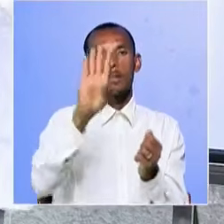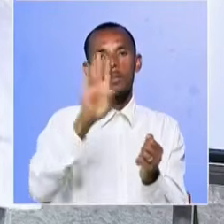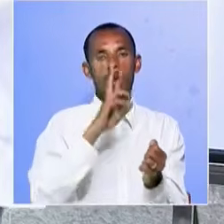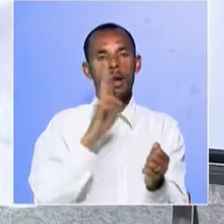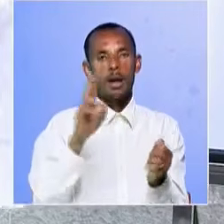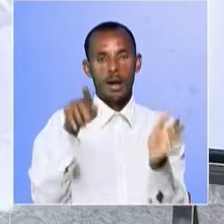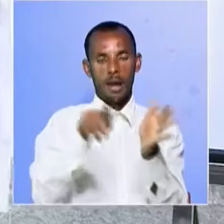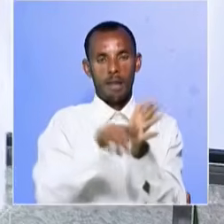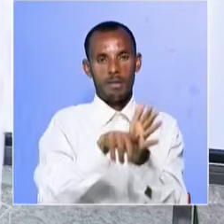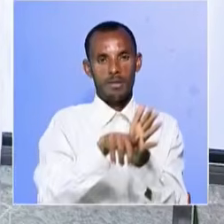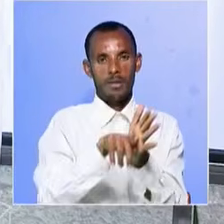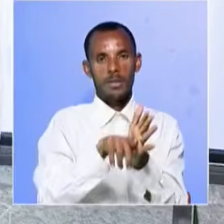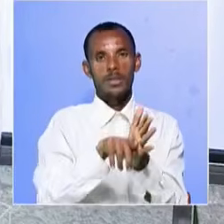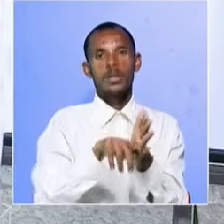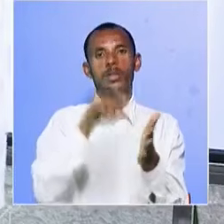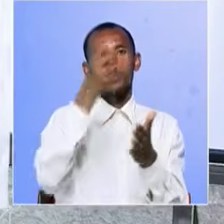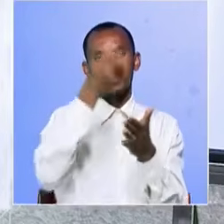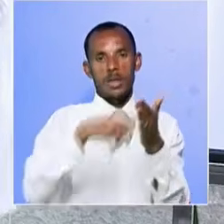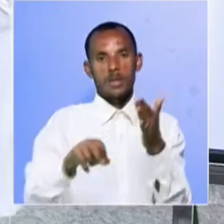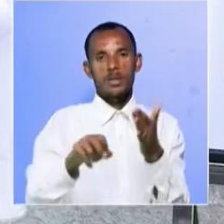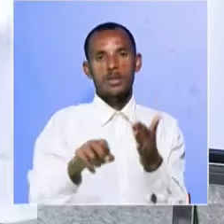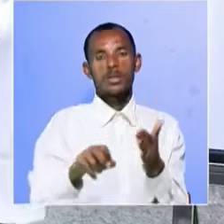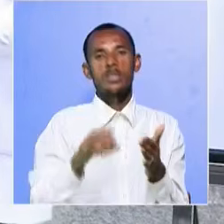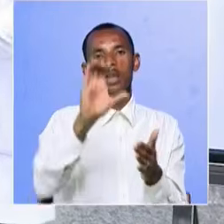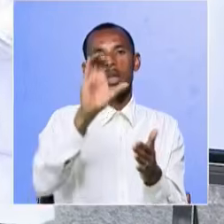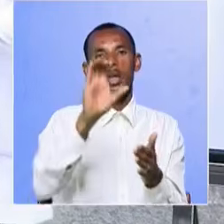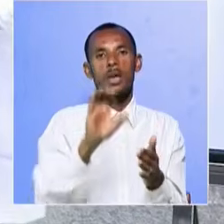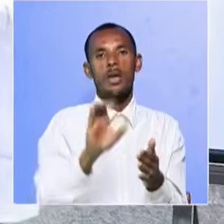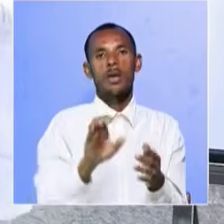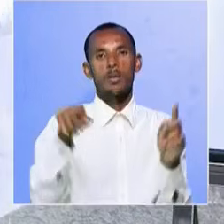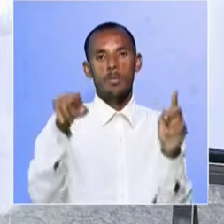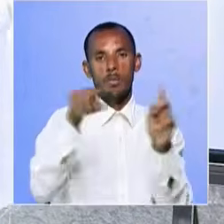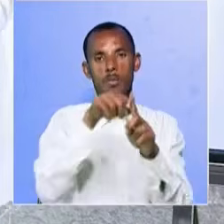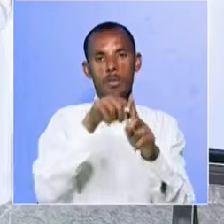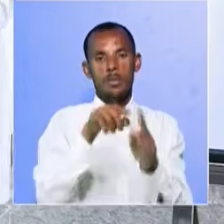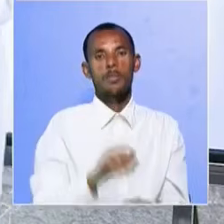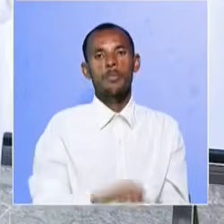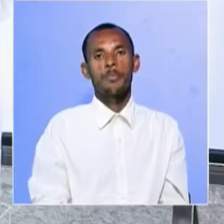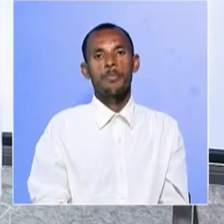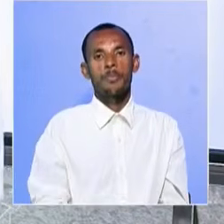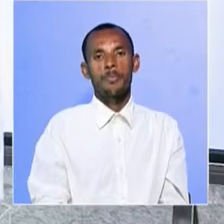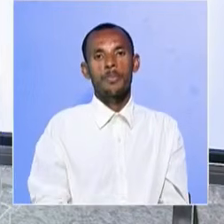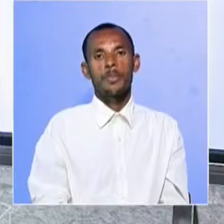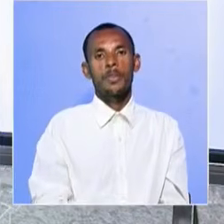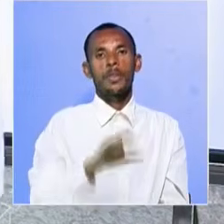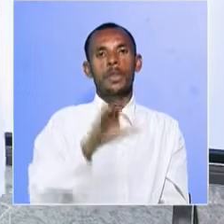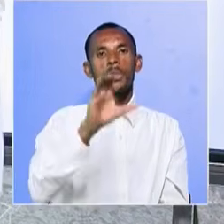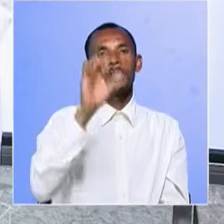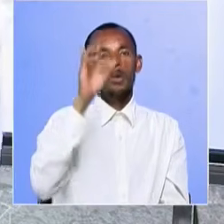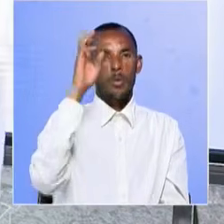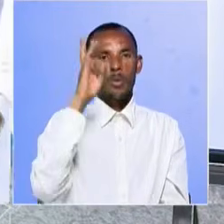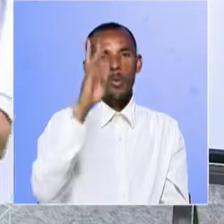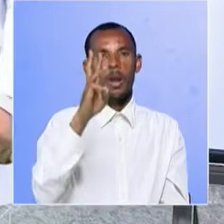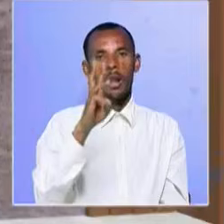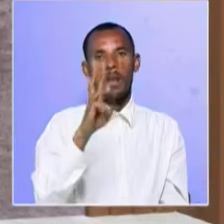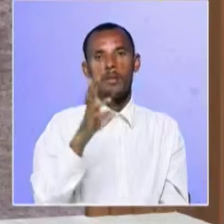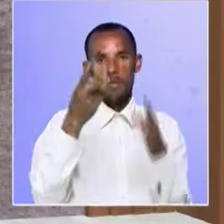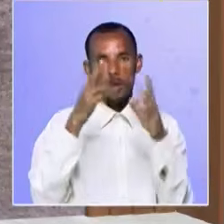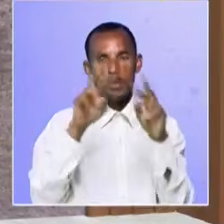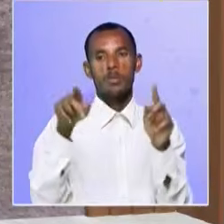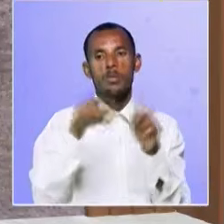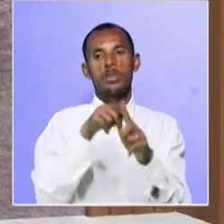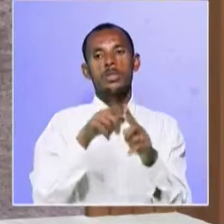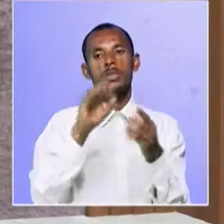are negative, the quotient C will be positive. Okay? C will attain its